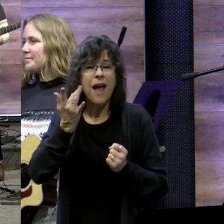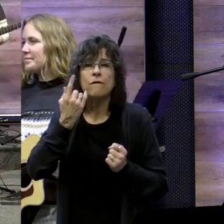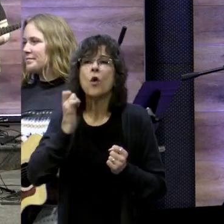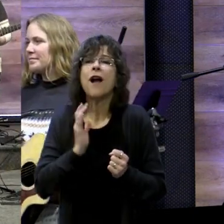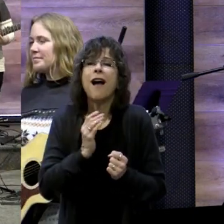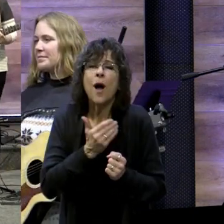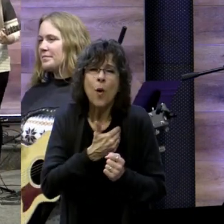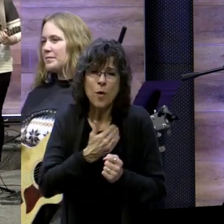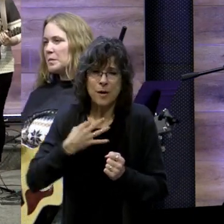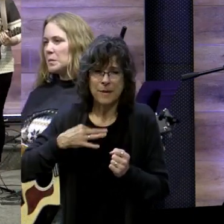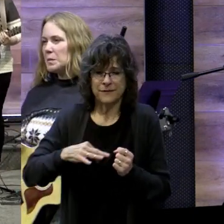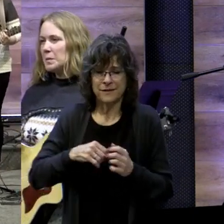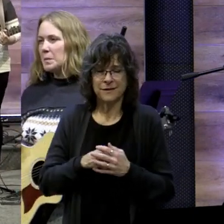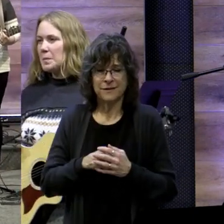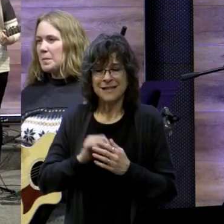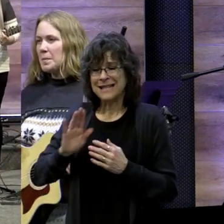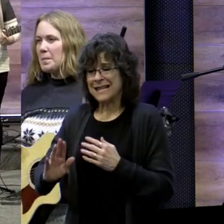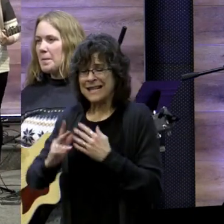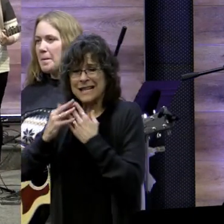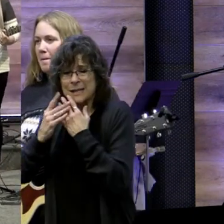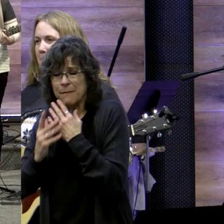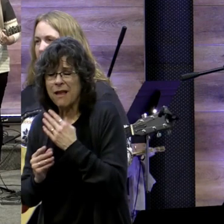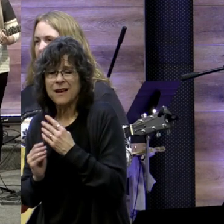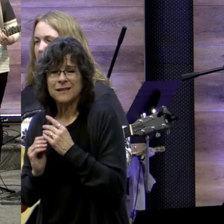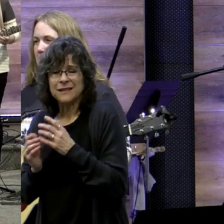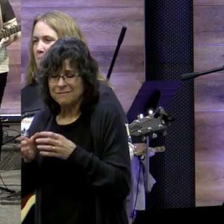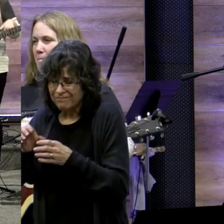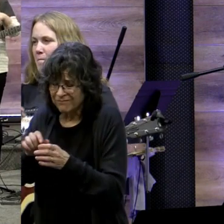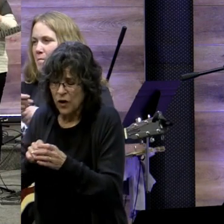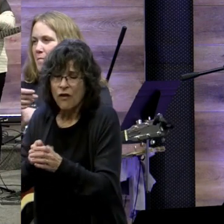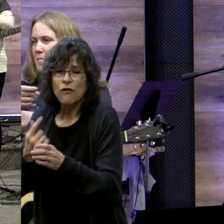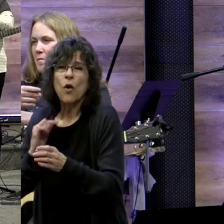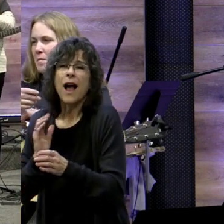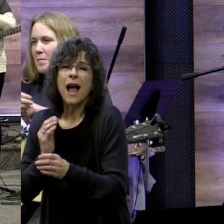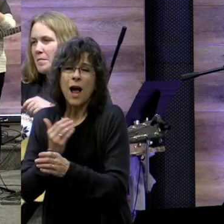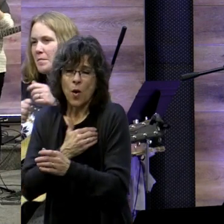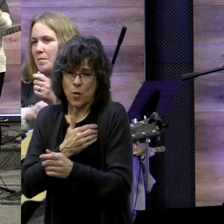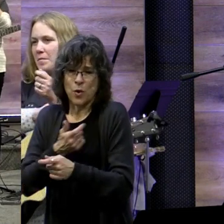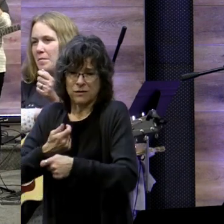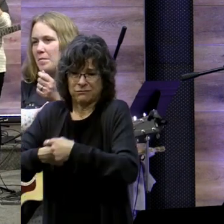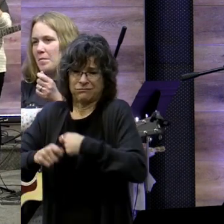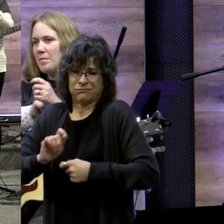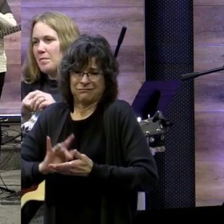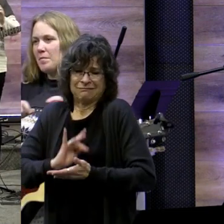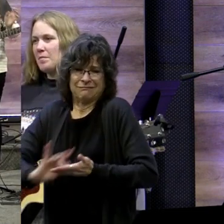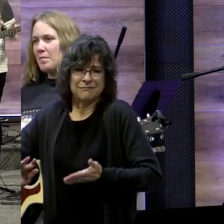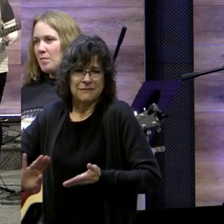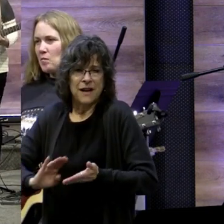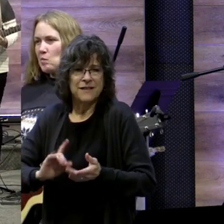blood shed for us for the forgiveness of our sins. As we take it in, we're saying, I need him still.